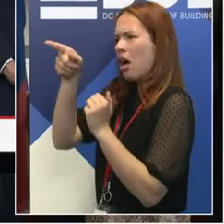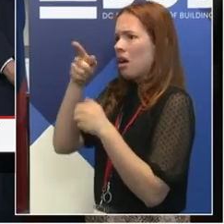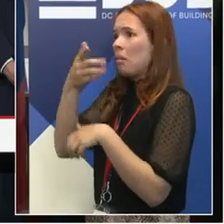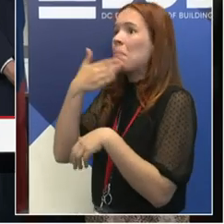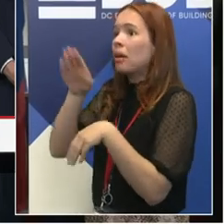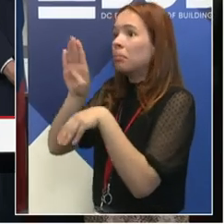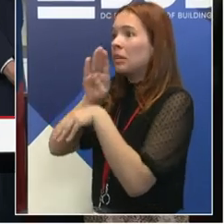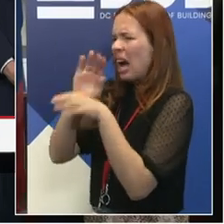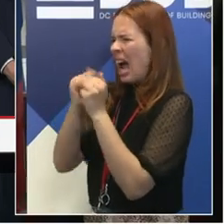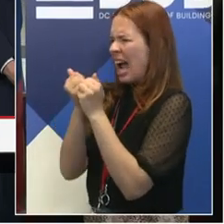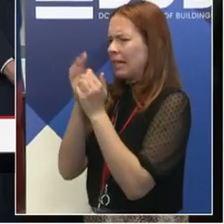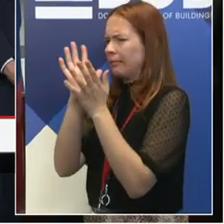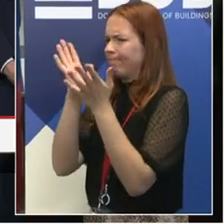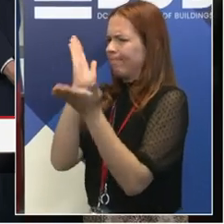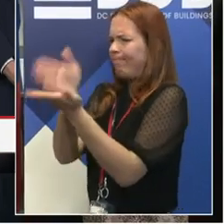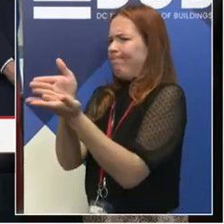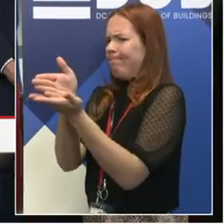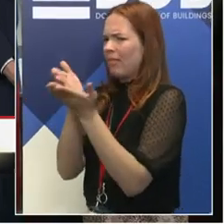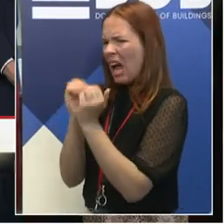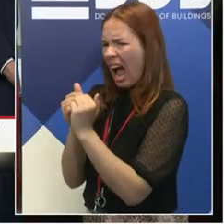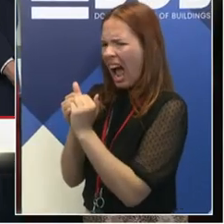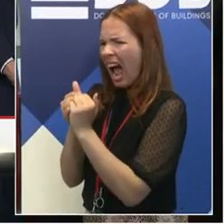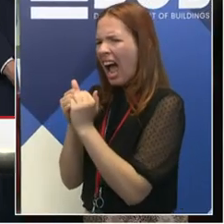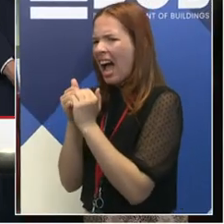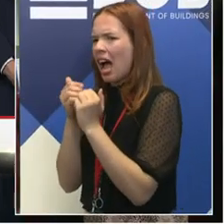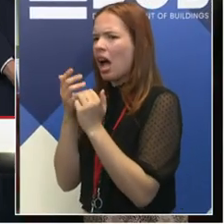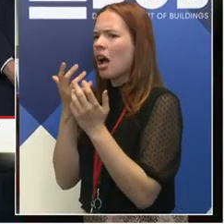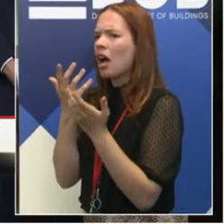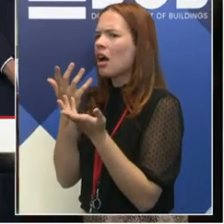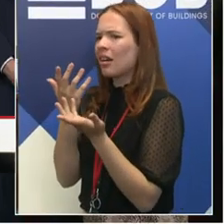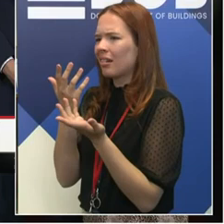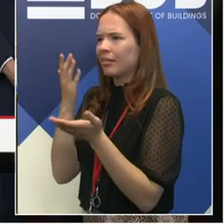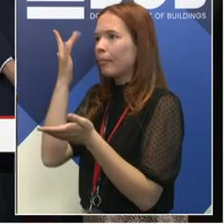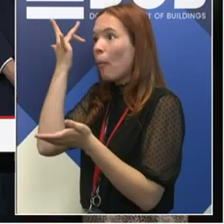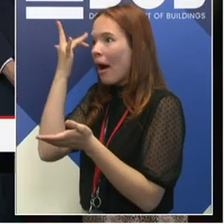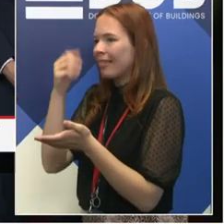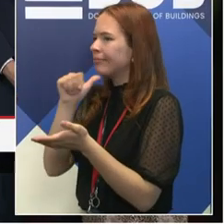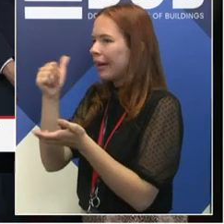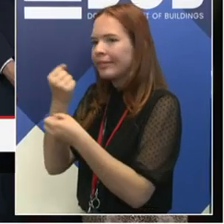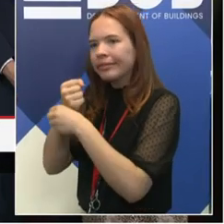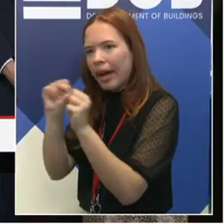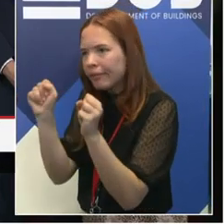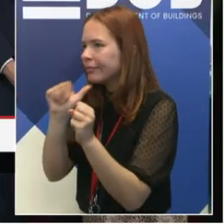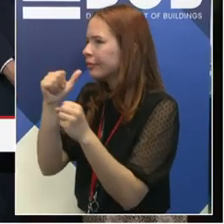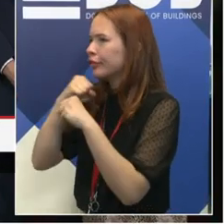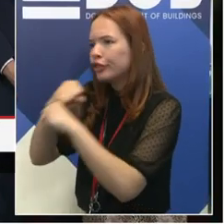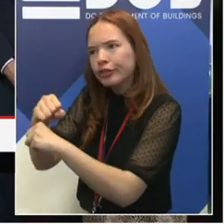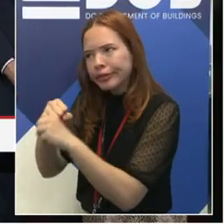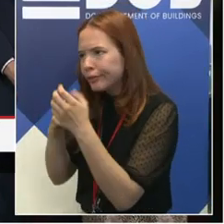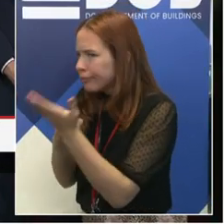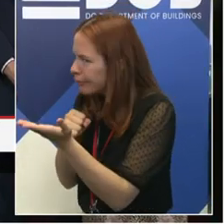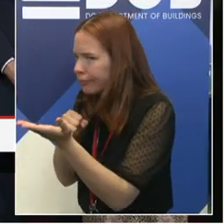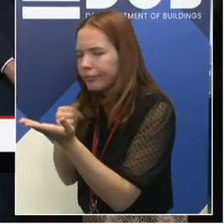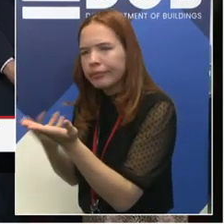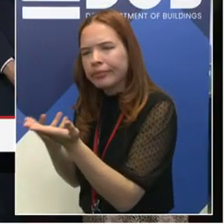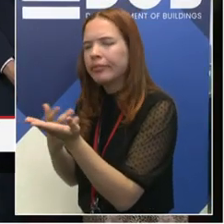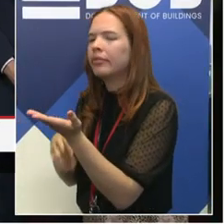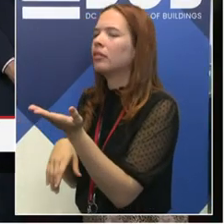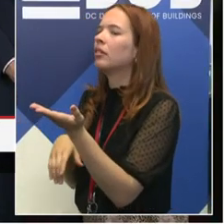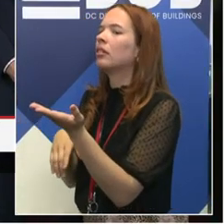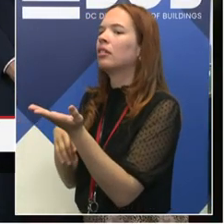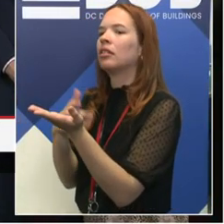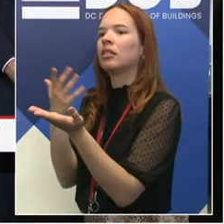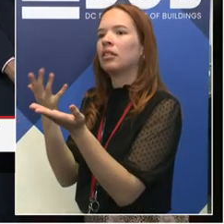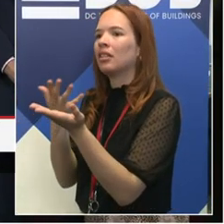safe and secure homes? I know the women on Talbot Street, they've been made whole somewhat, but their